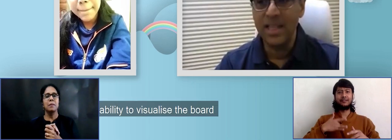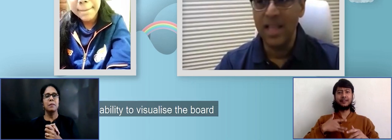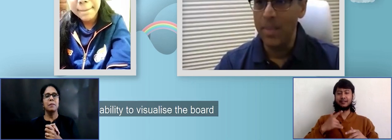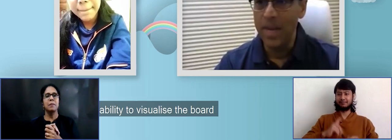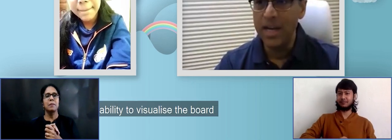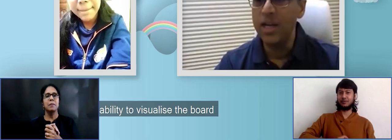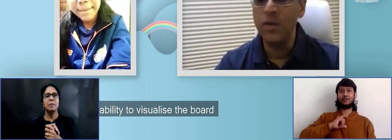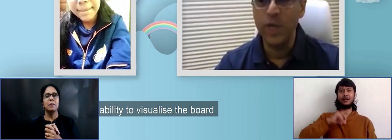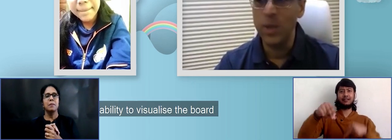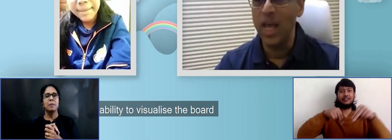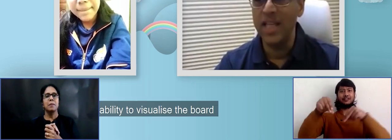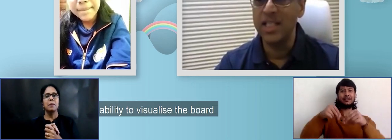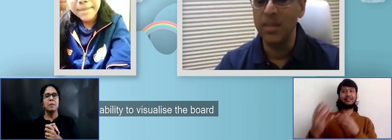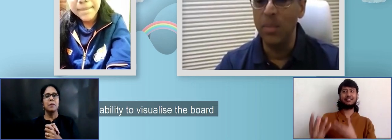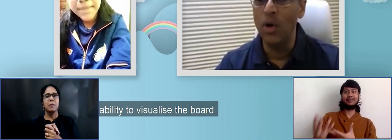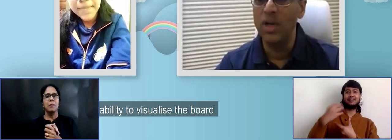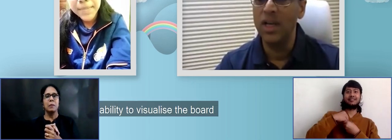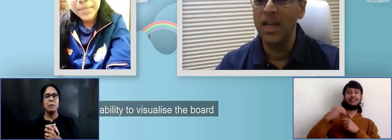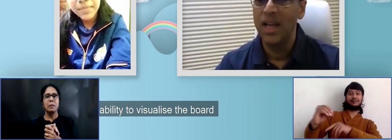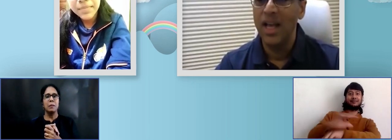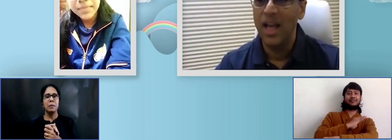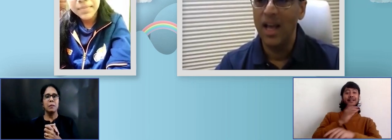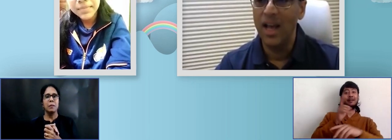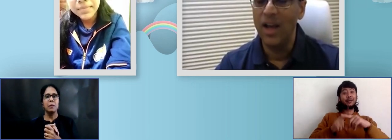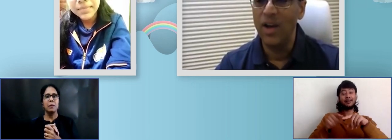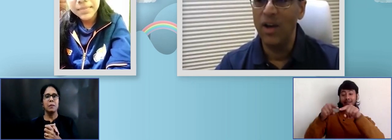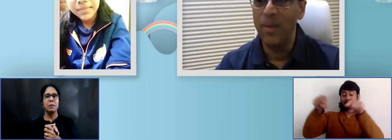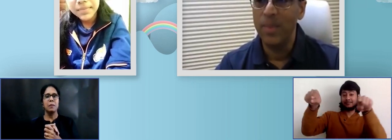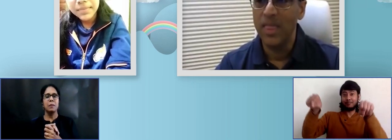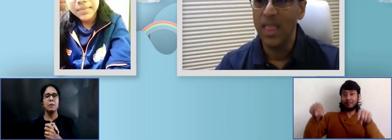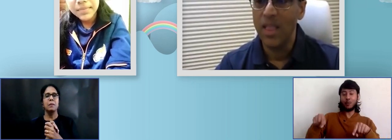In fact, the ability to visualize the board